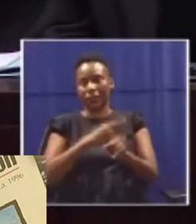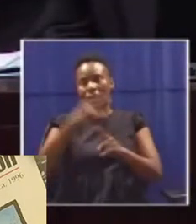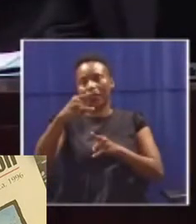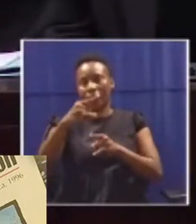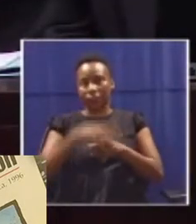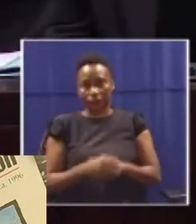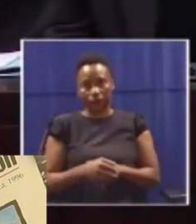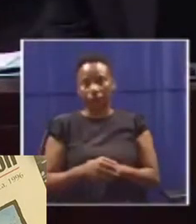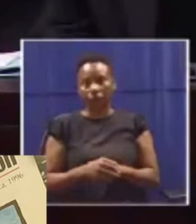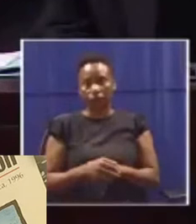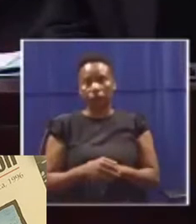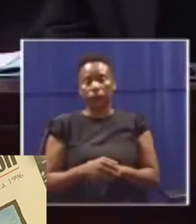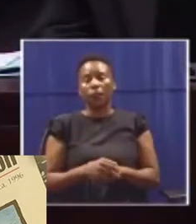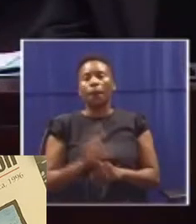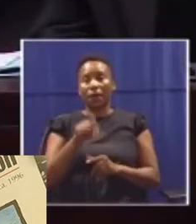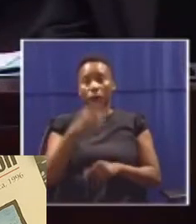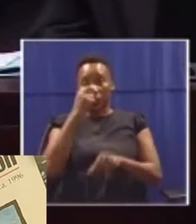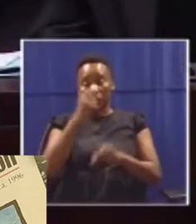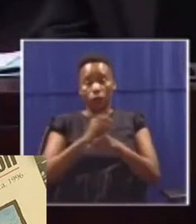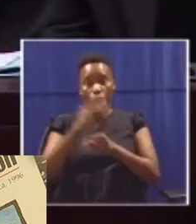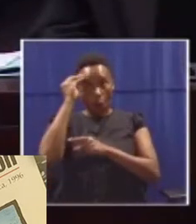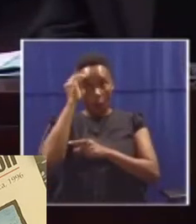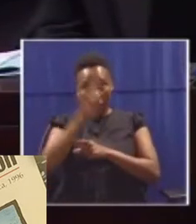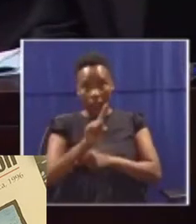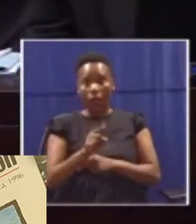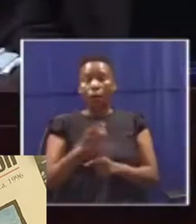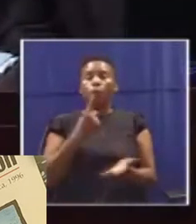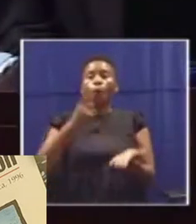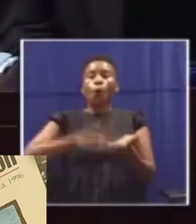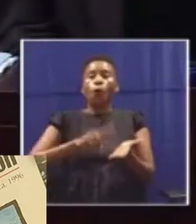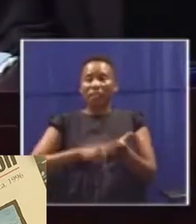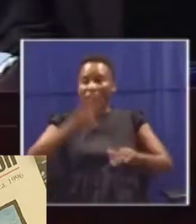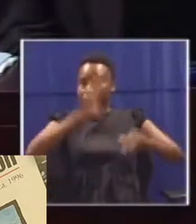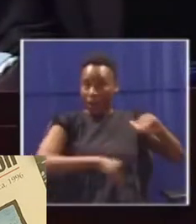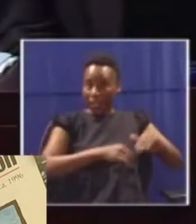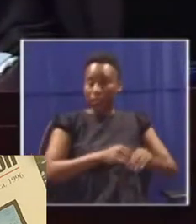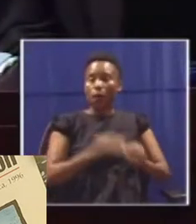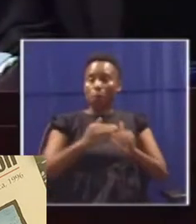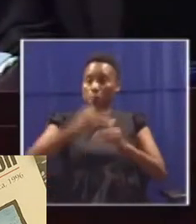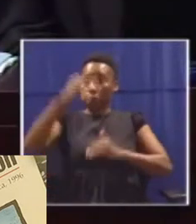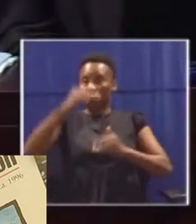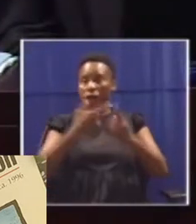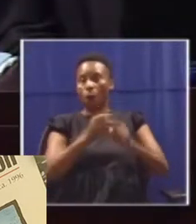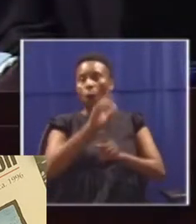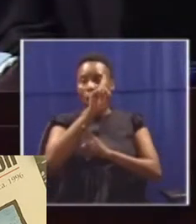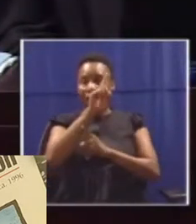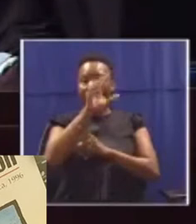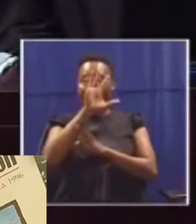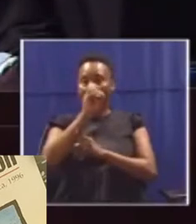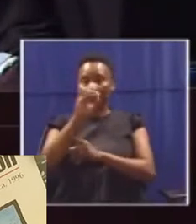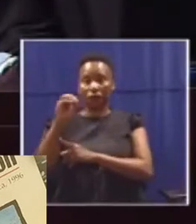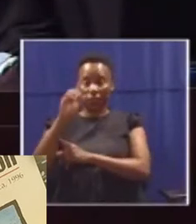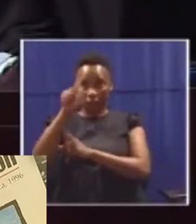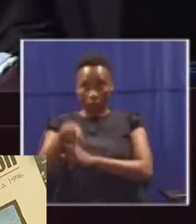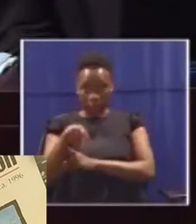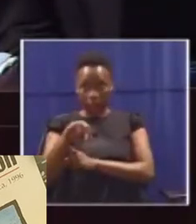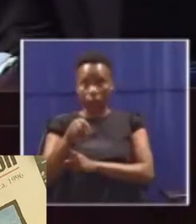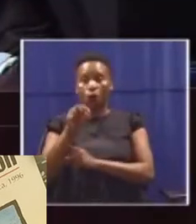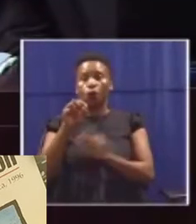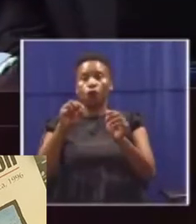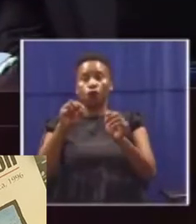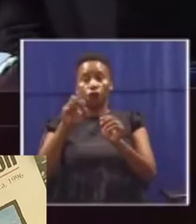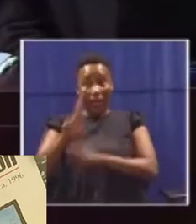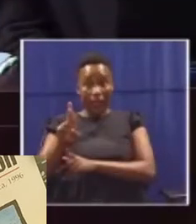note that in proposing a fine, which will increase from 500,000 rand to 10 million rand,